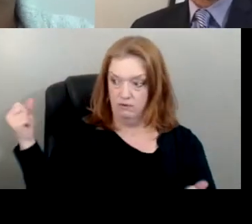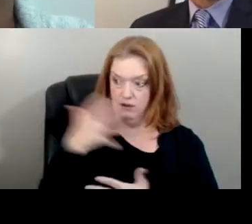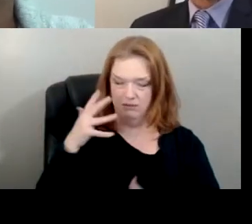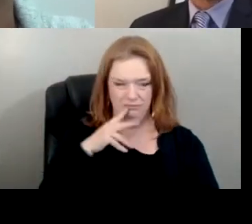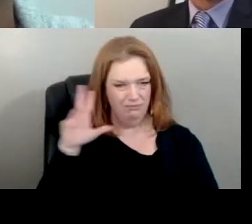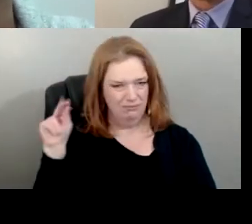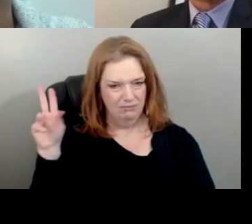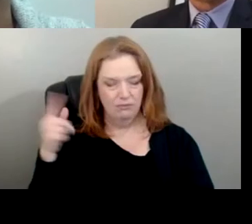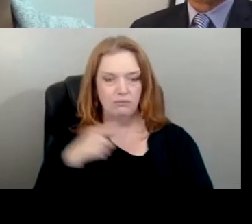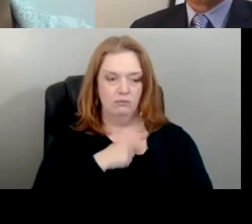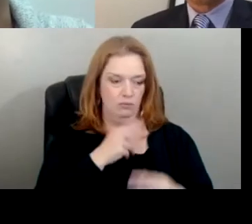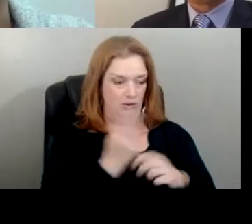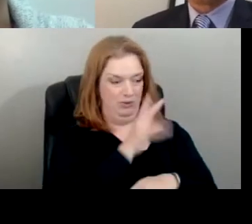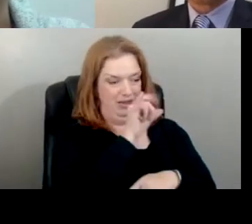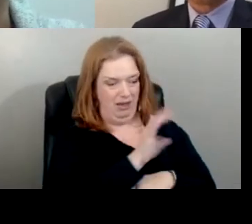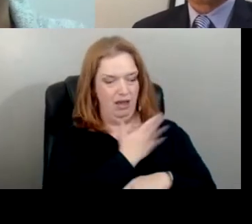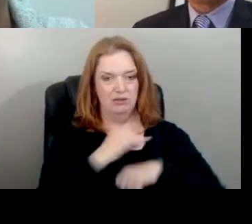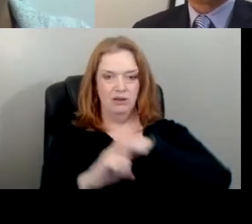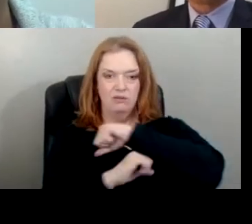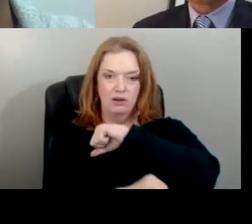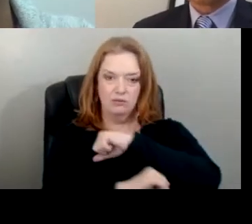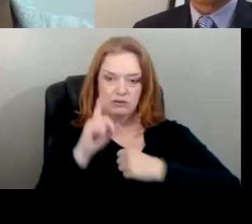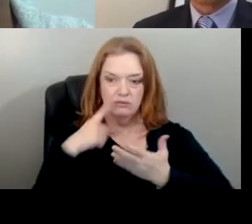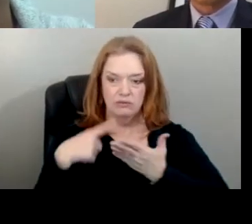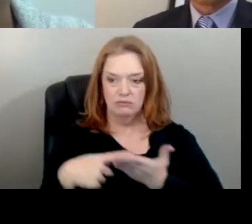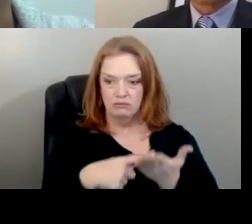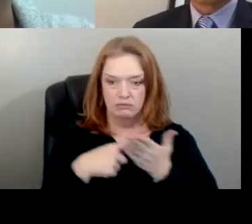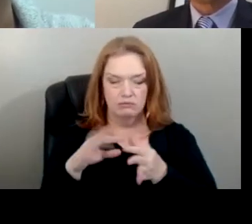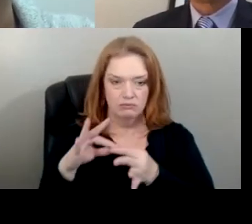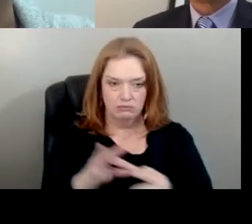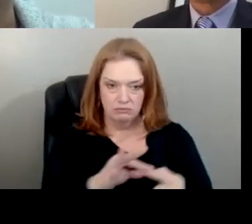that I'd really like to kind of underscore as part of our discussion today.